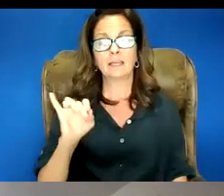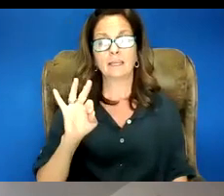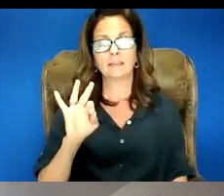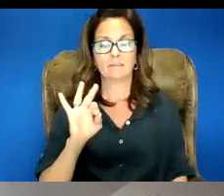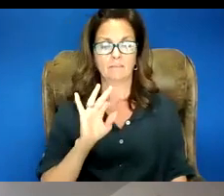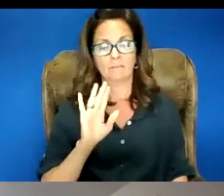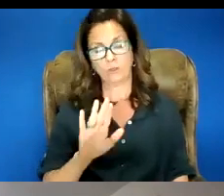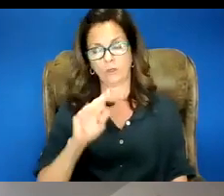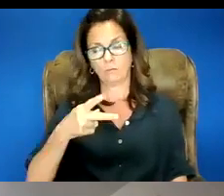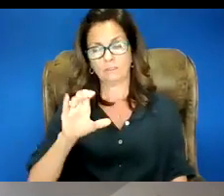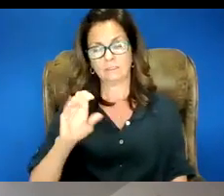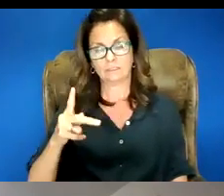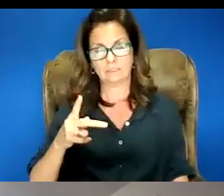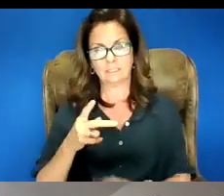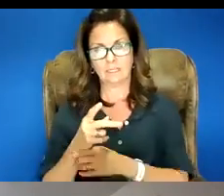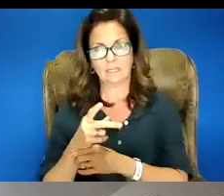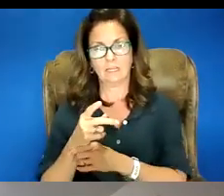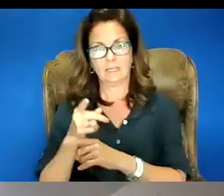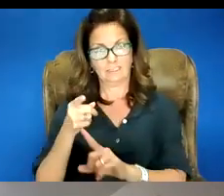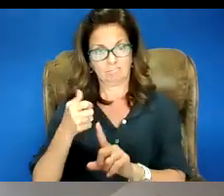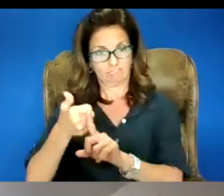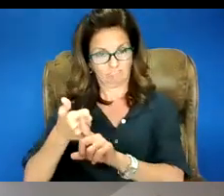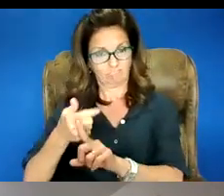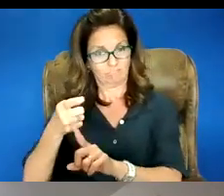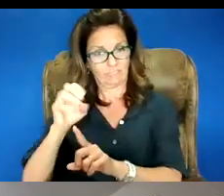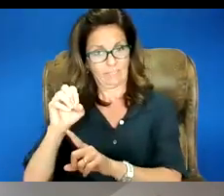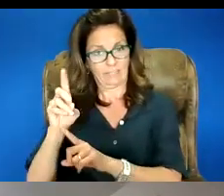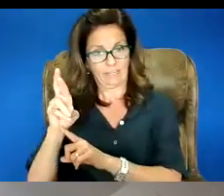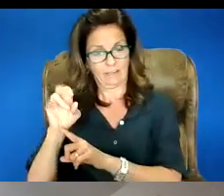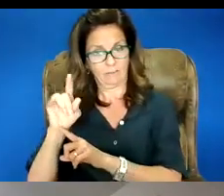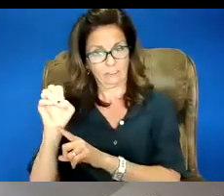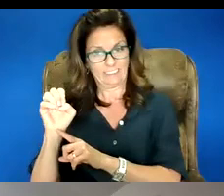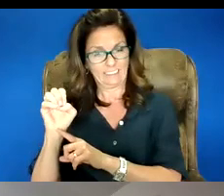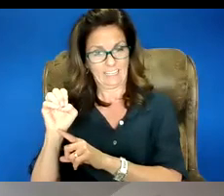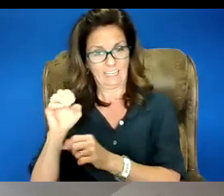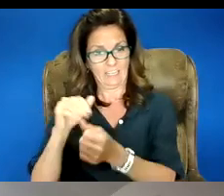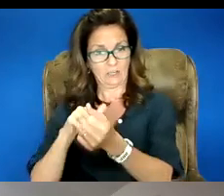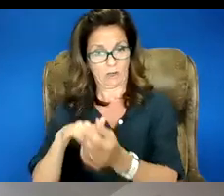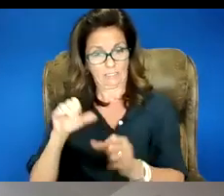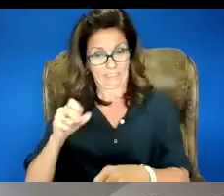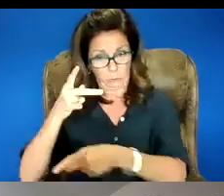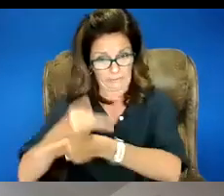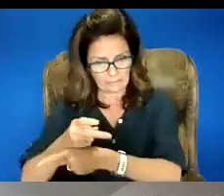an Everside physician, can you keep that doctor, or will you be asked to move on to a new one?